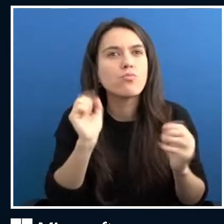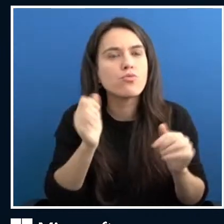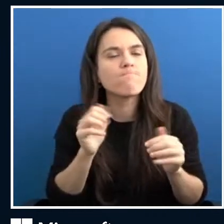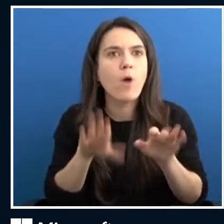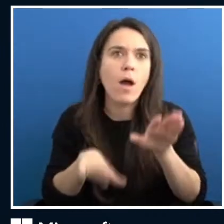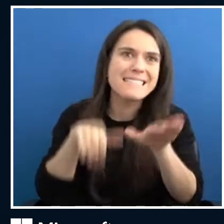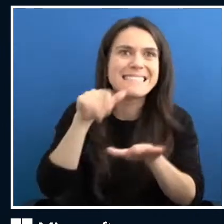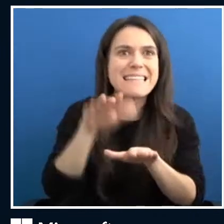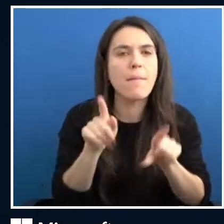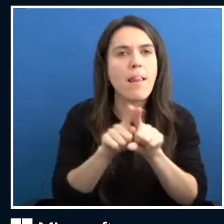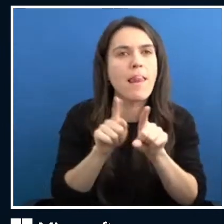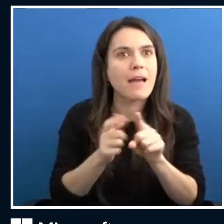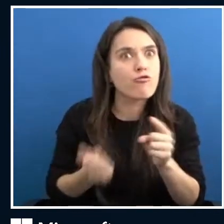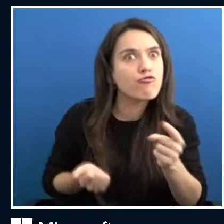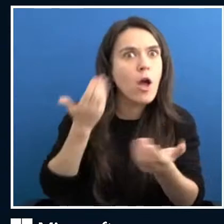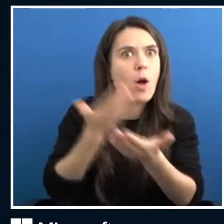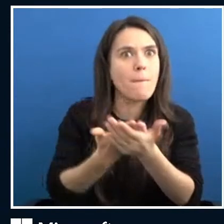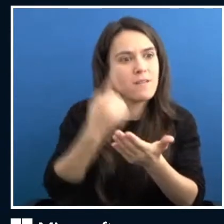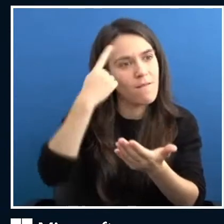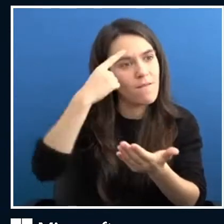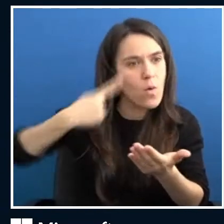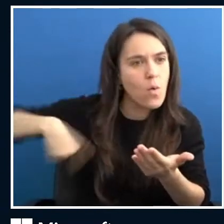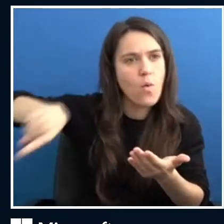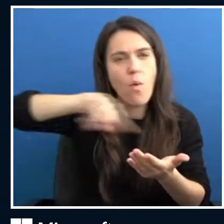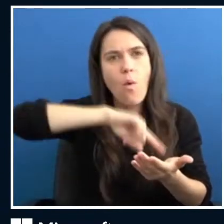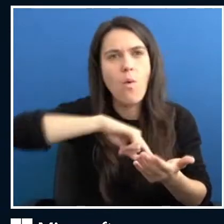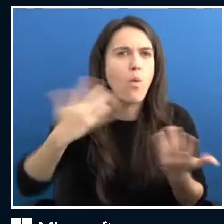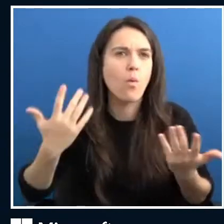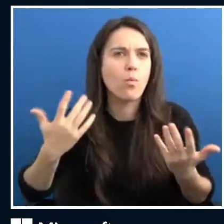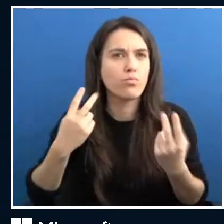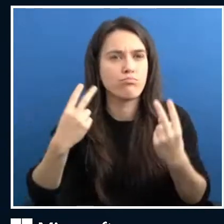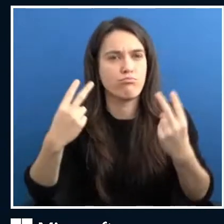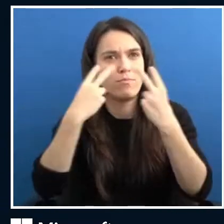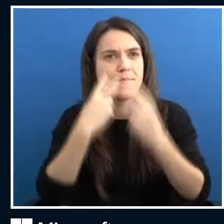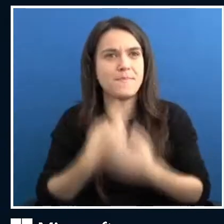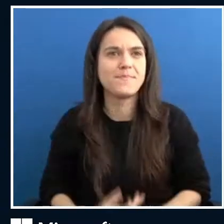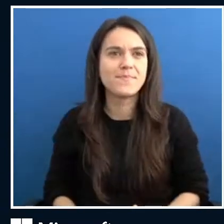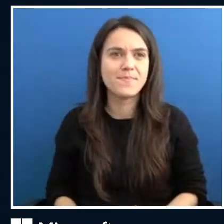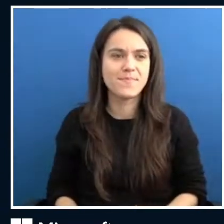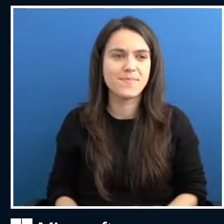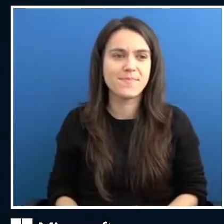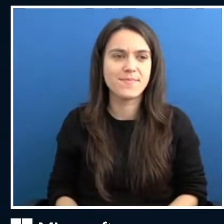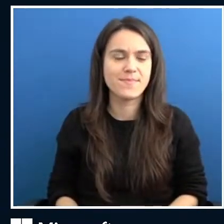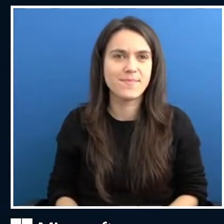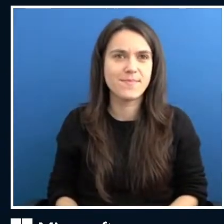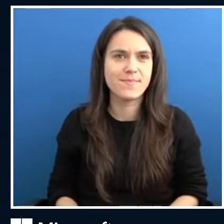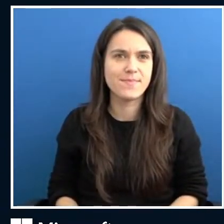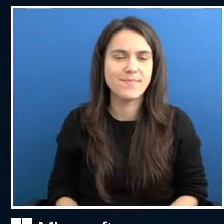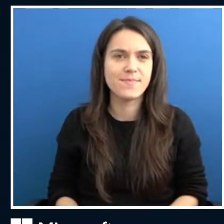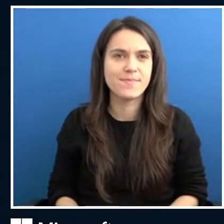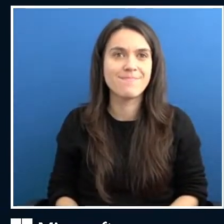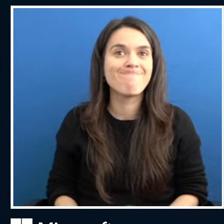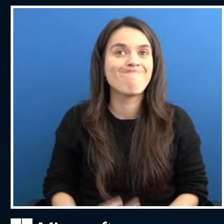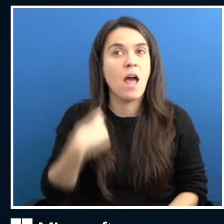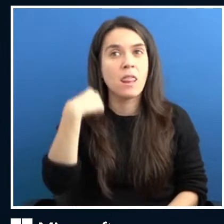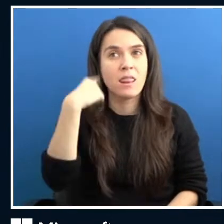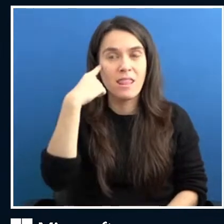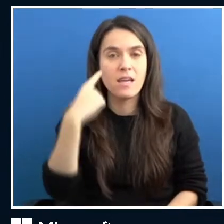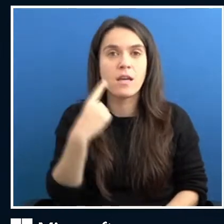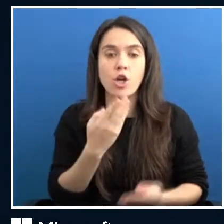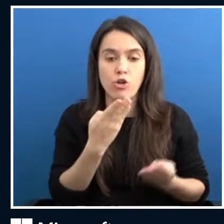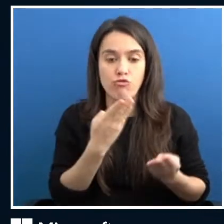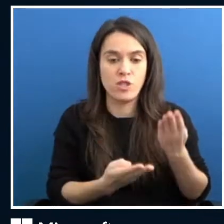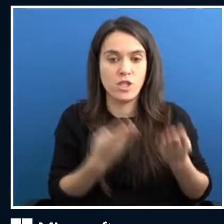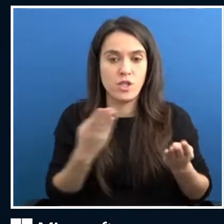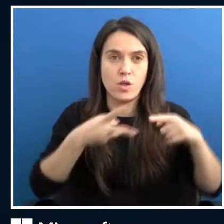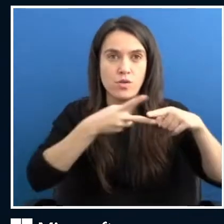everyone in the audience? So the next step in the resources is specifically to